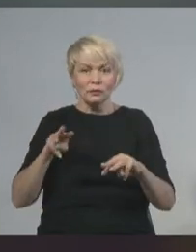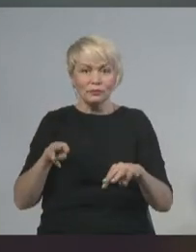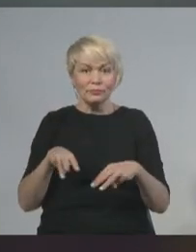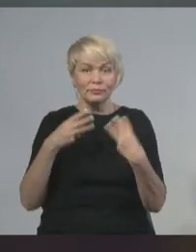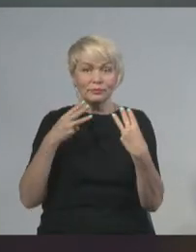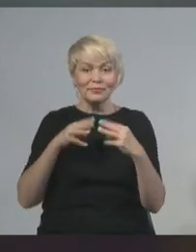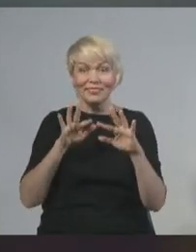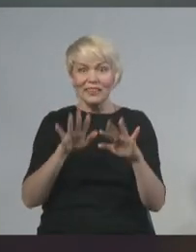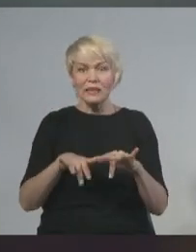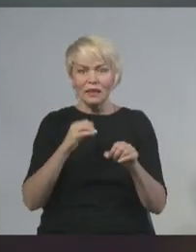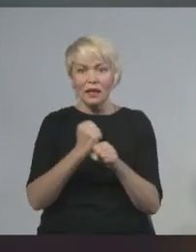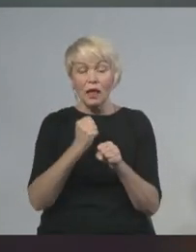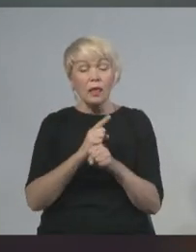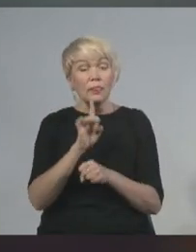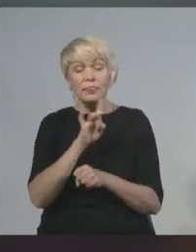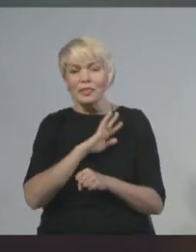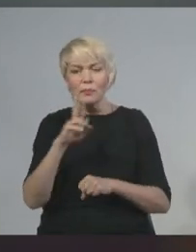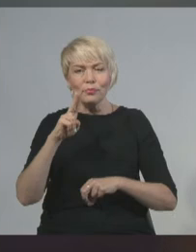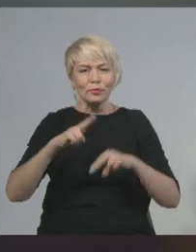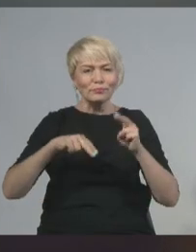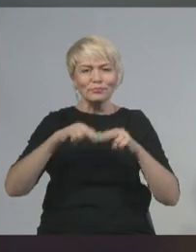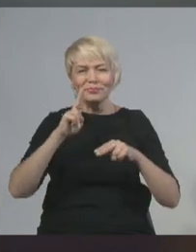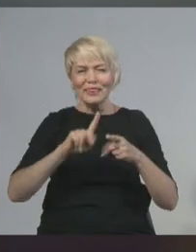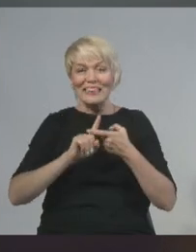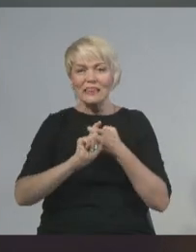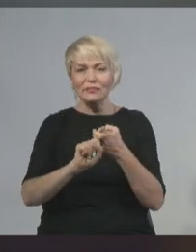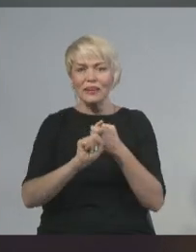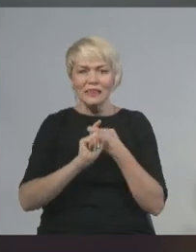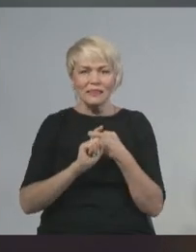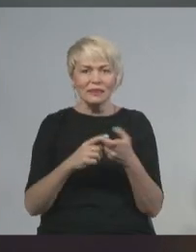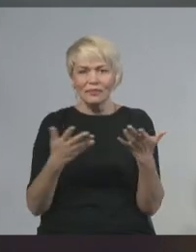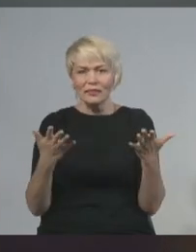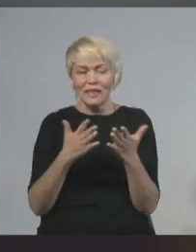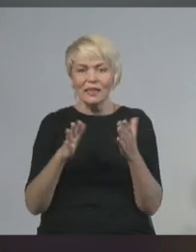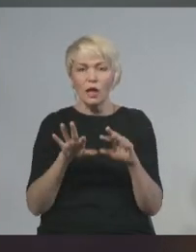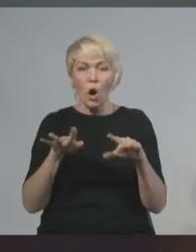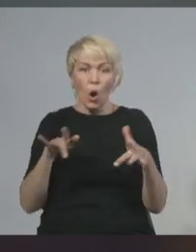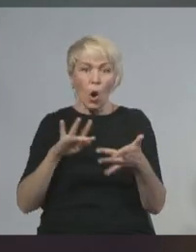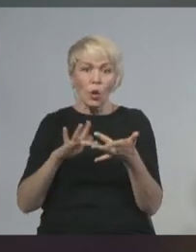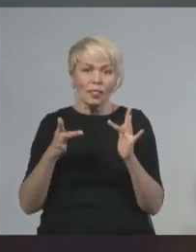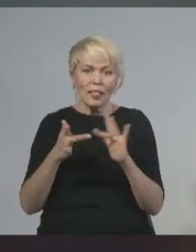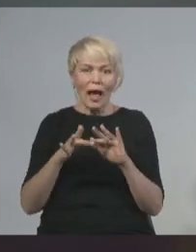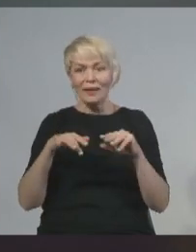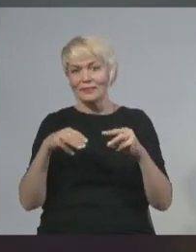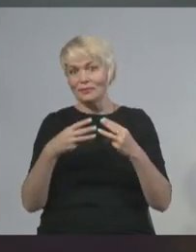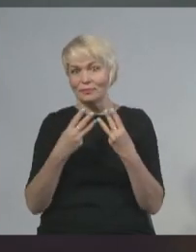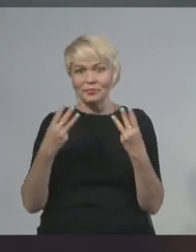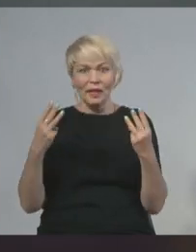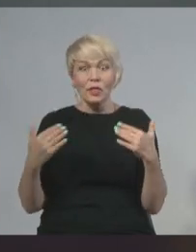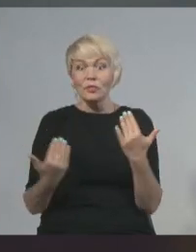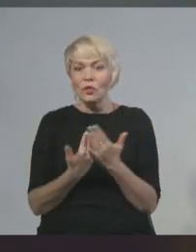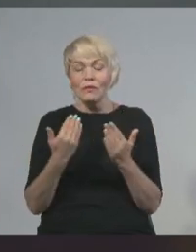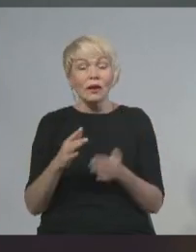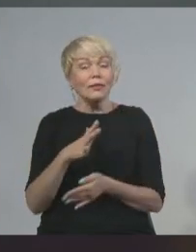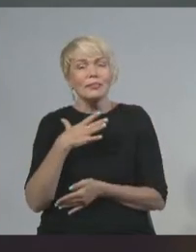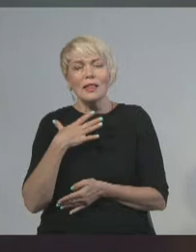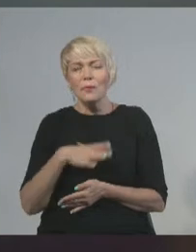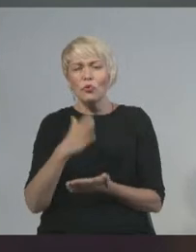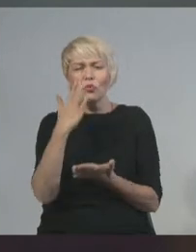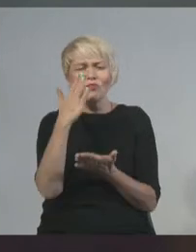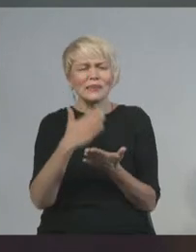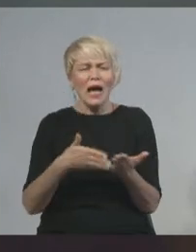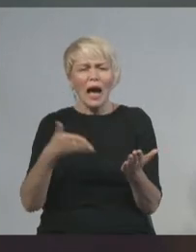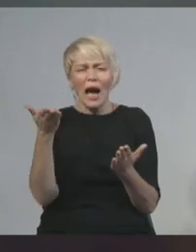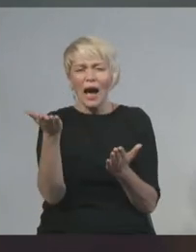of some remote work they did not have set connections of online